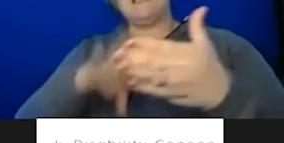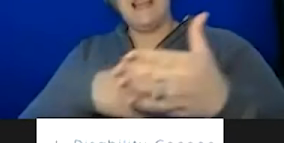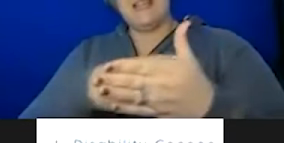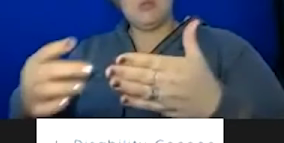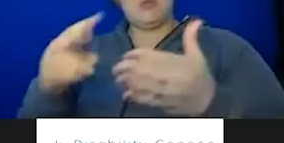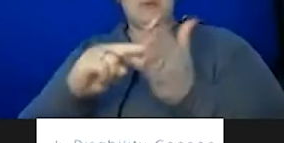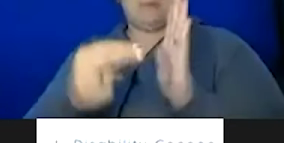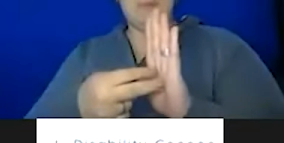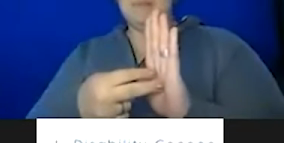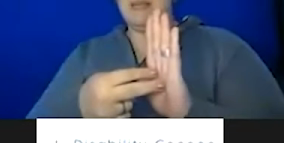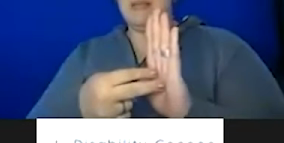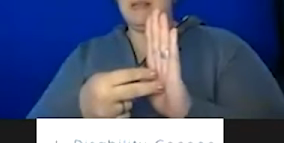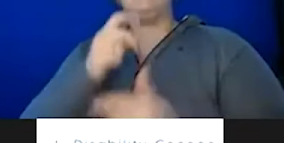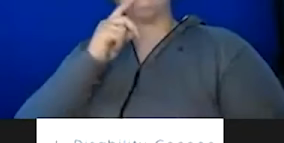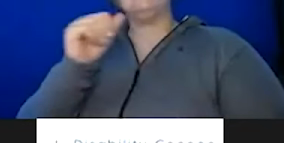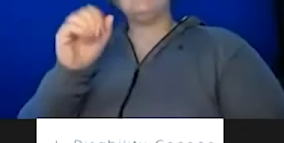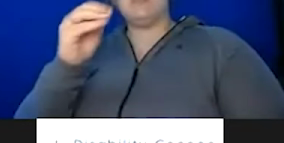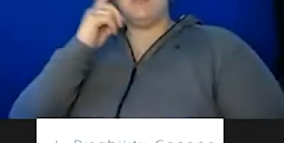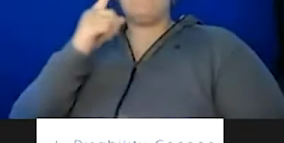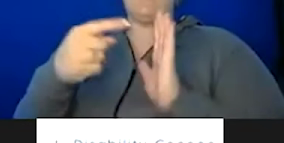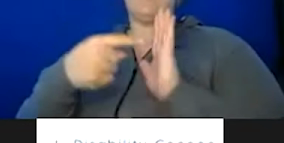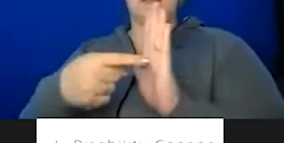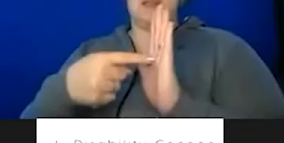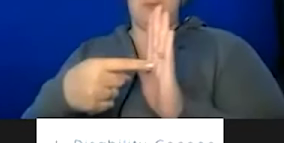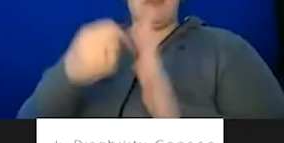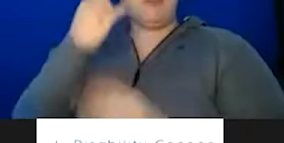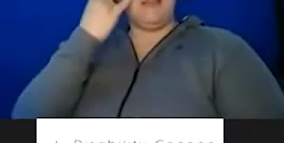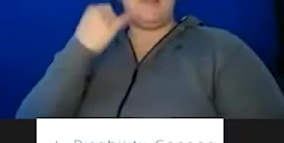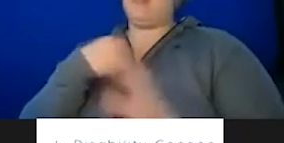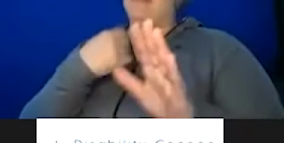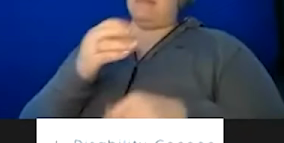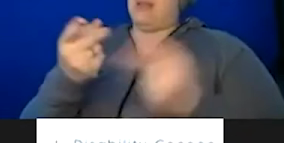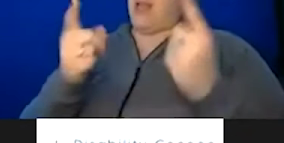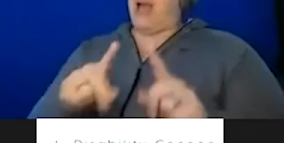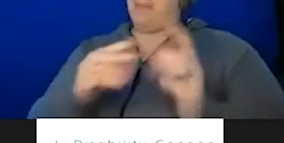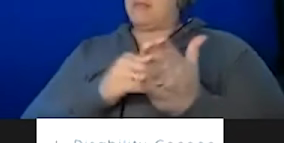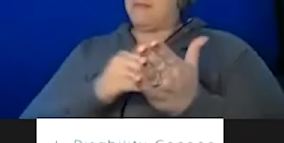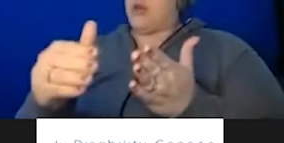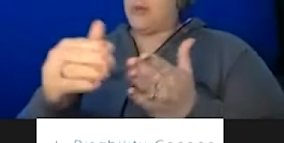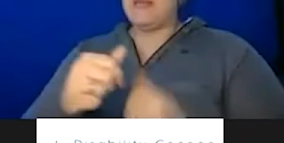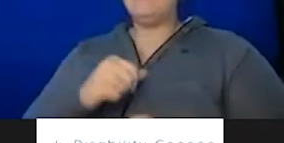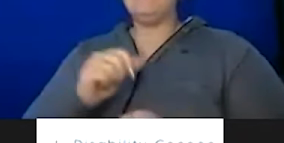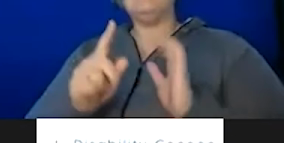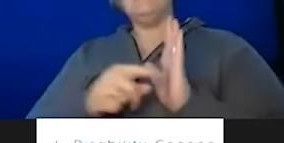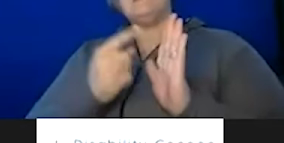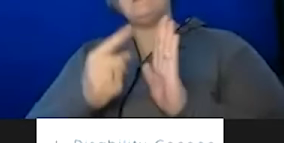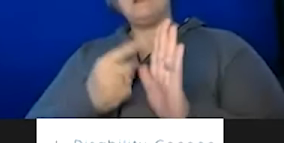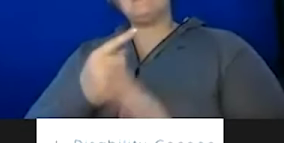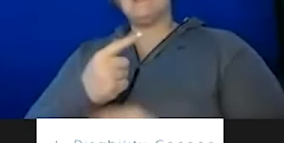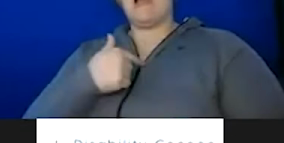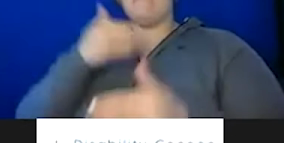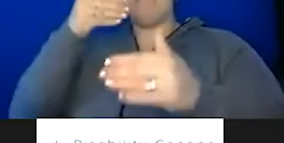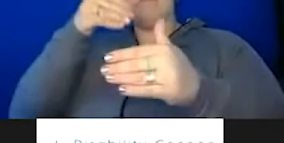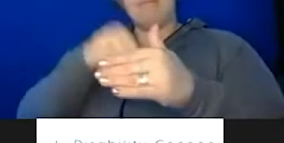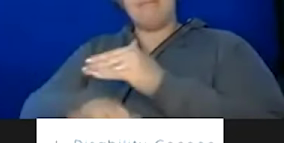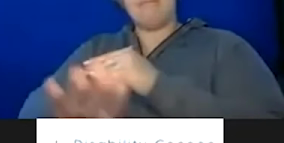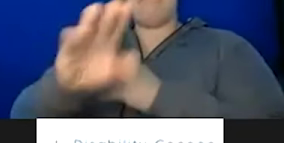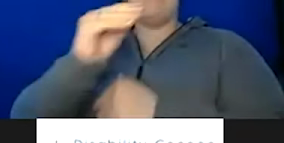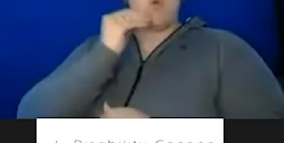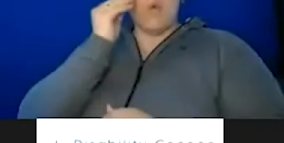for example, this happens fairly frequently. I hate walking into a dark house in the